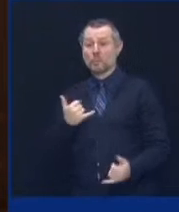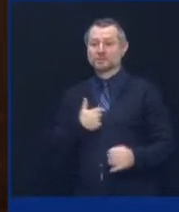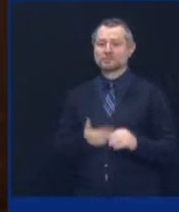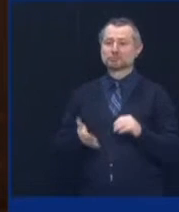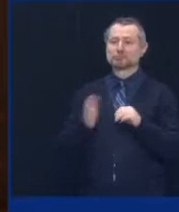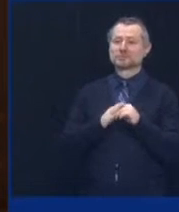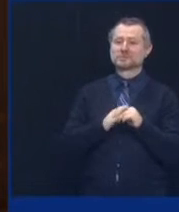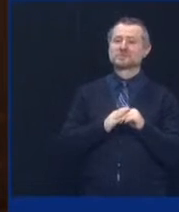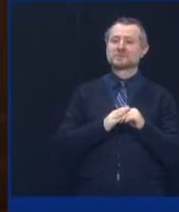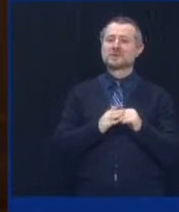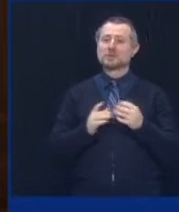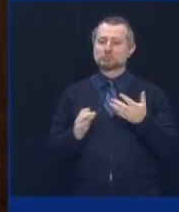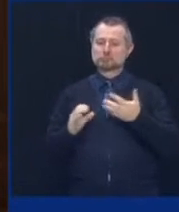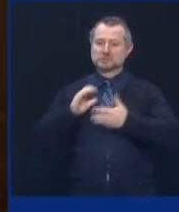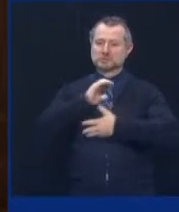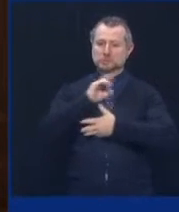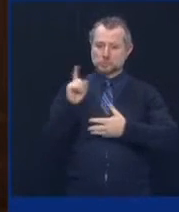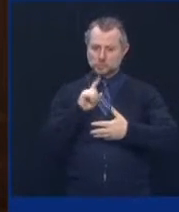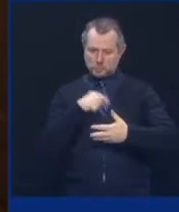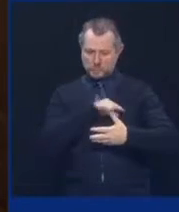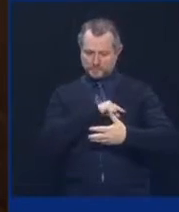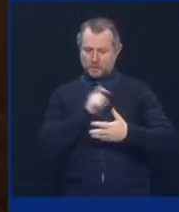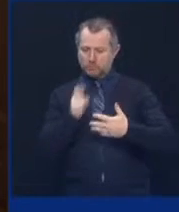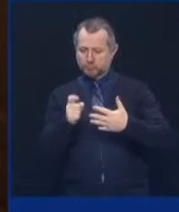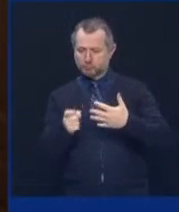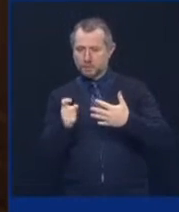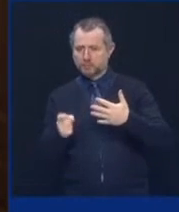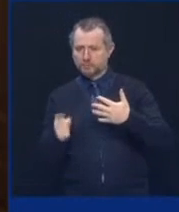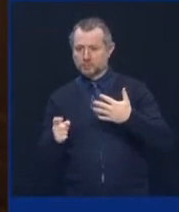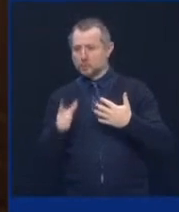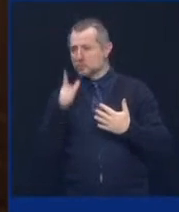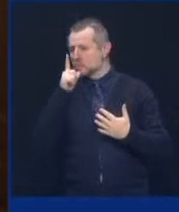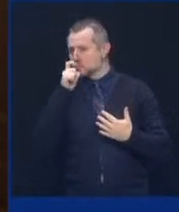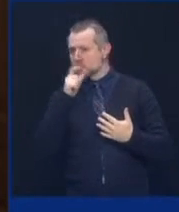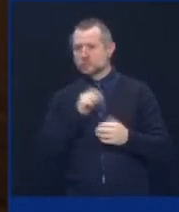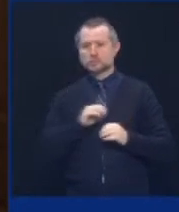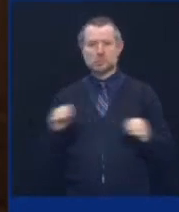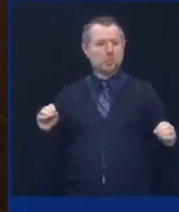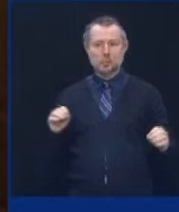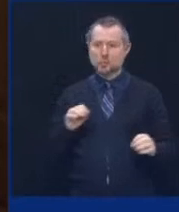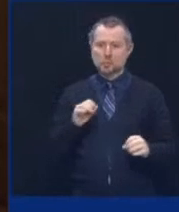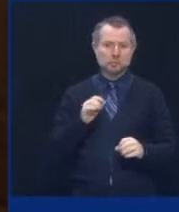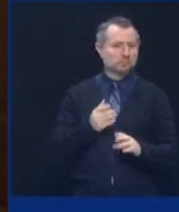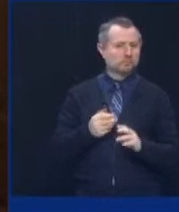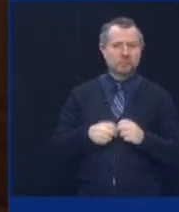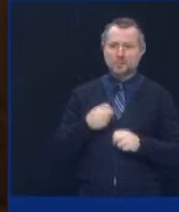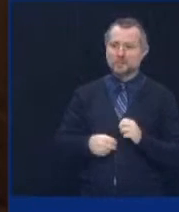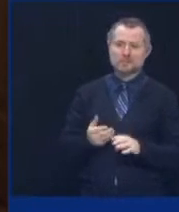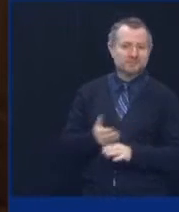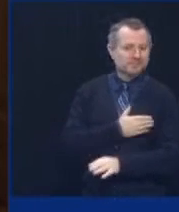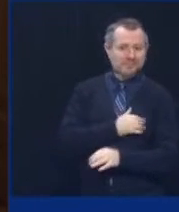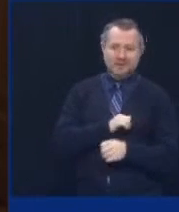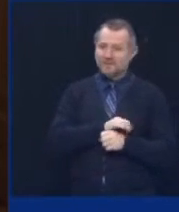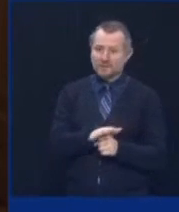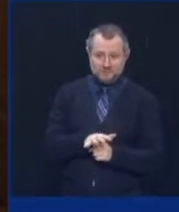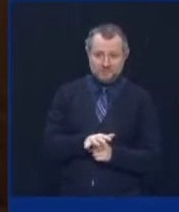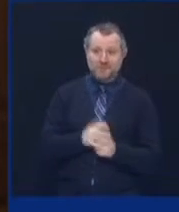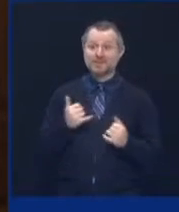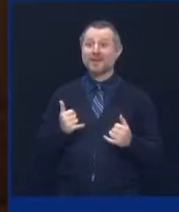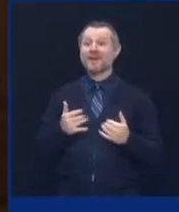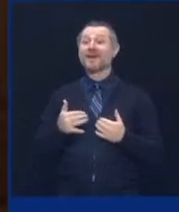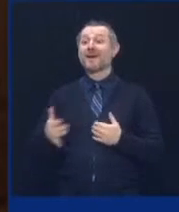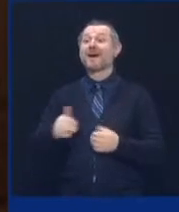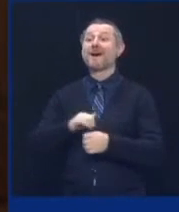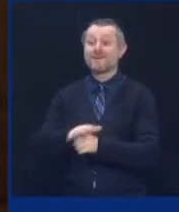that weren't burdened pre-COVID, we expect to go into those applications that are already received. Some of those will be